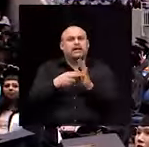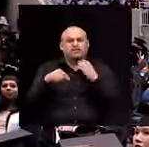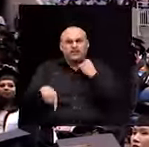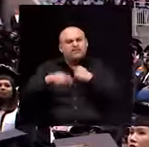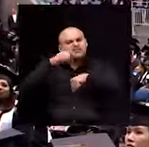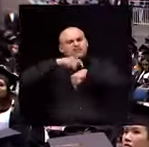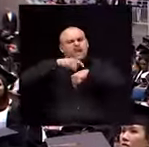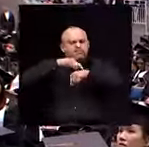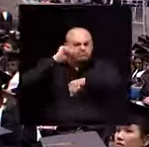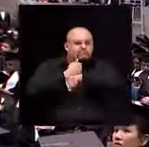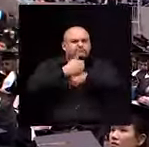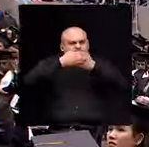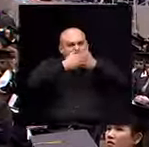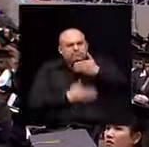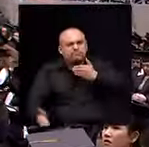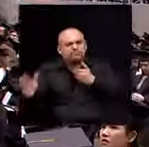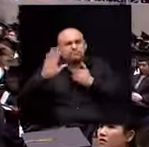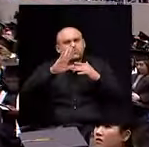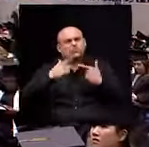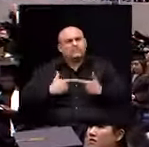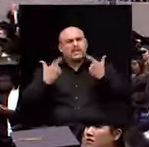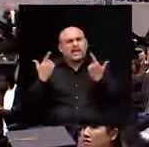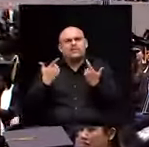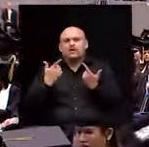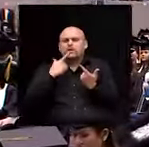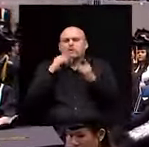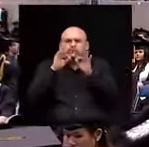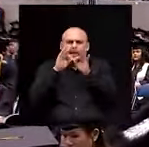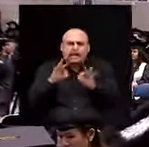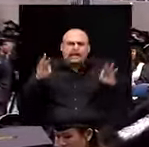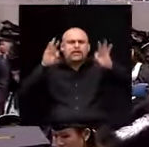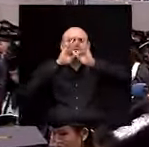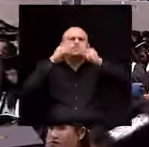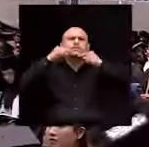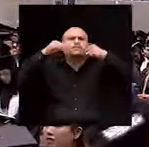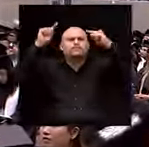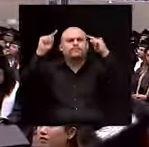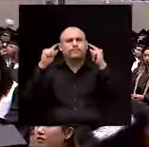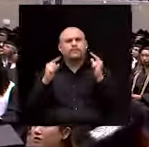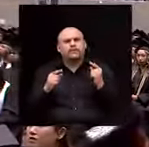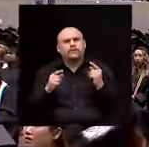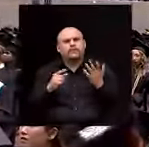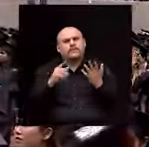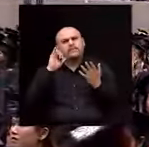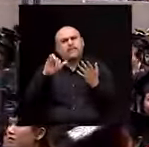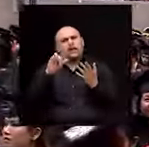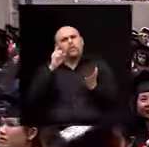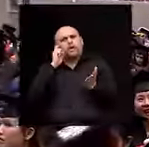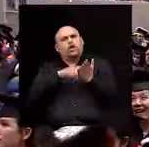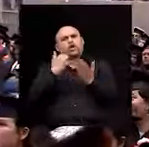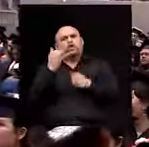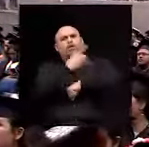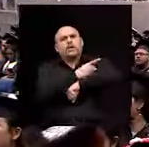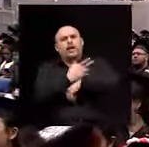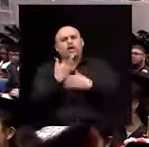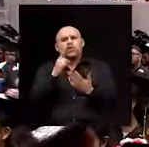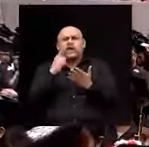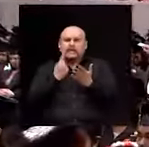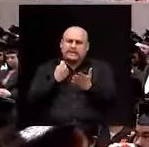time in your life of a major, major achievement. And this recognition today is a